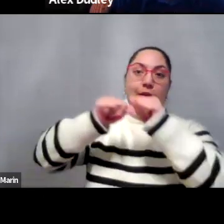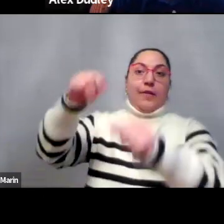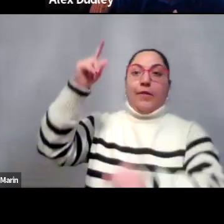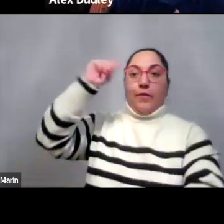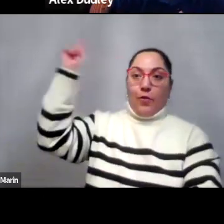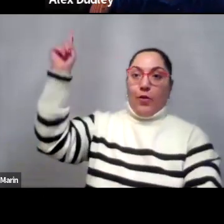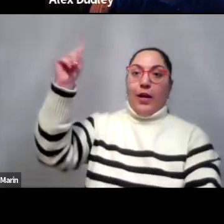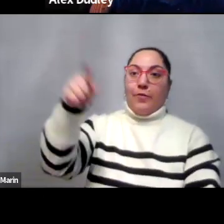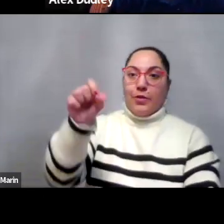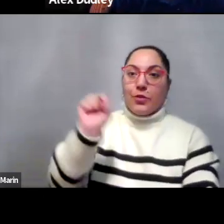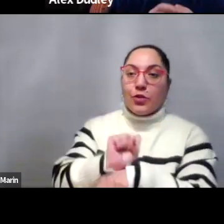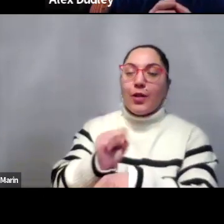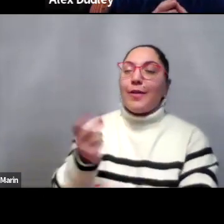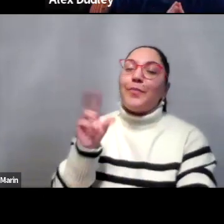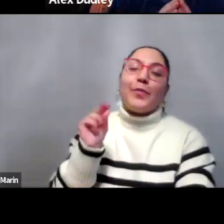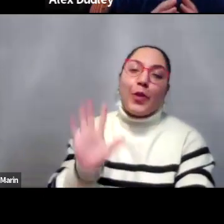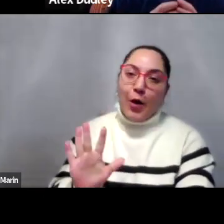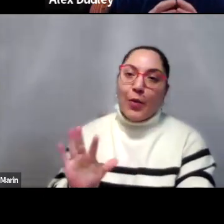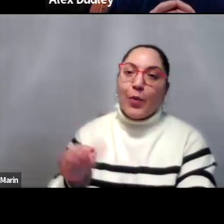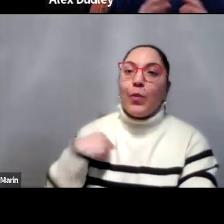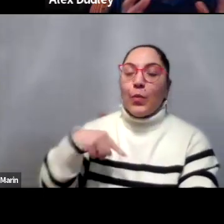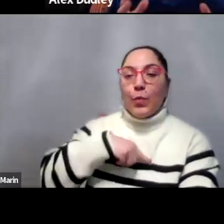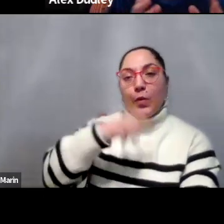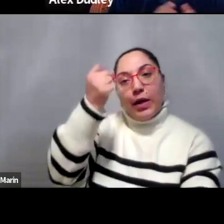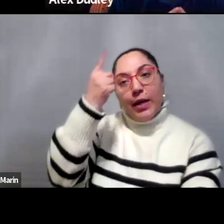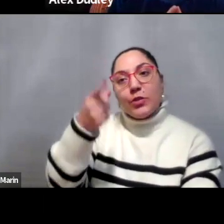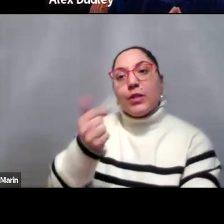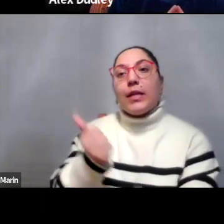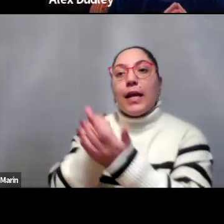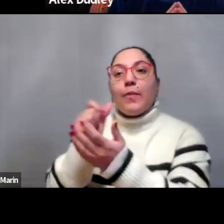get. We're very invested in helping people